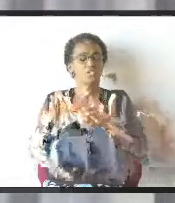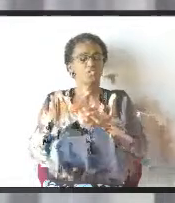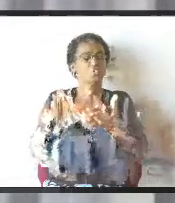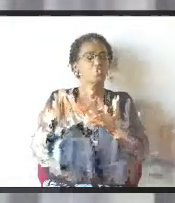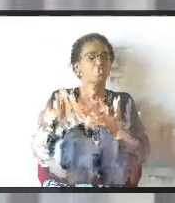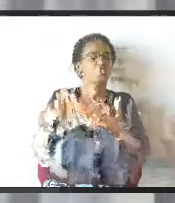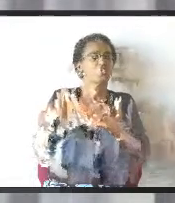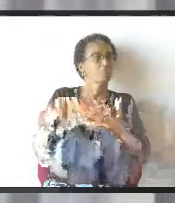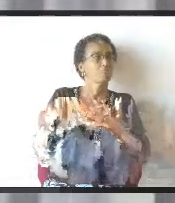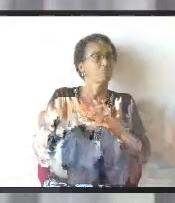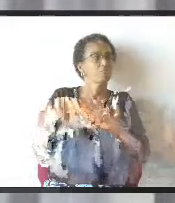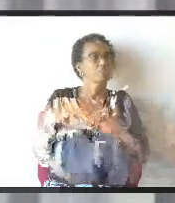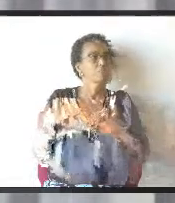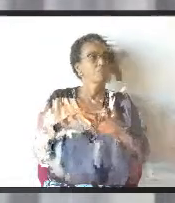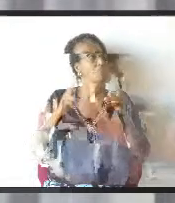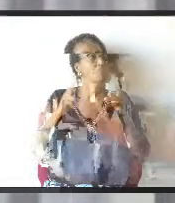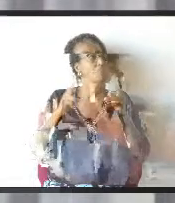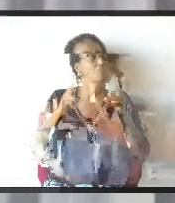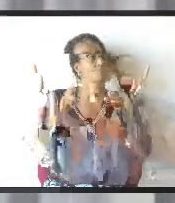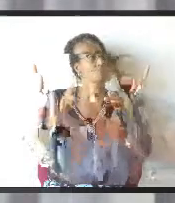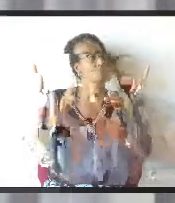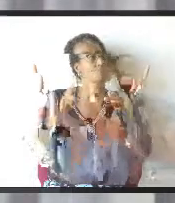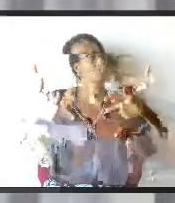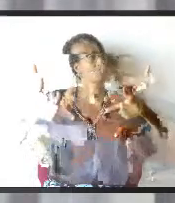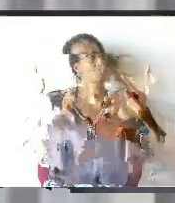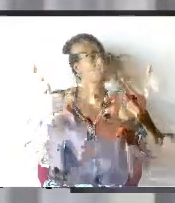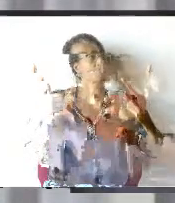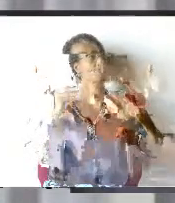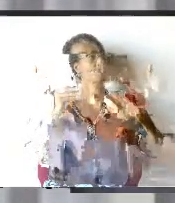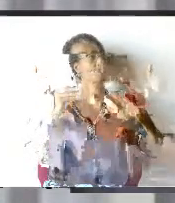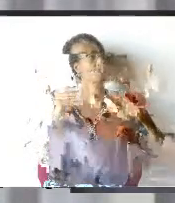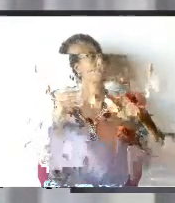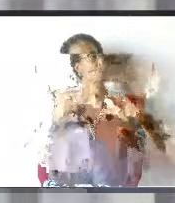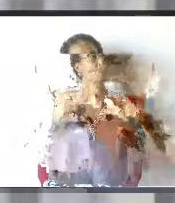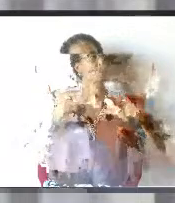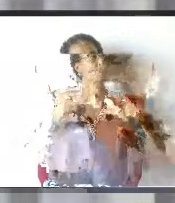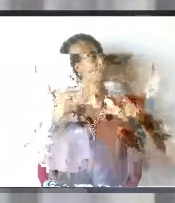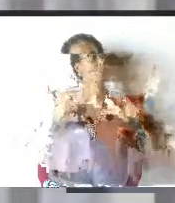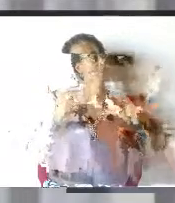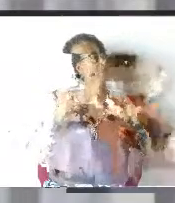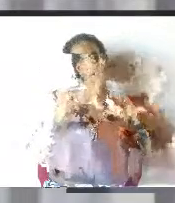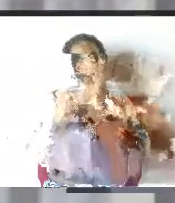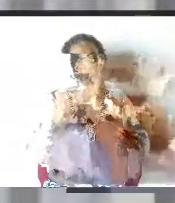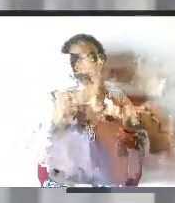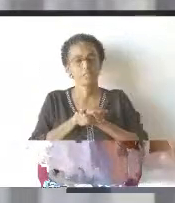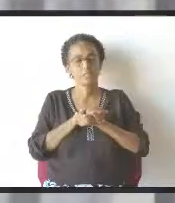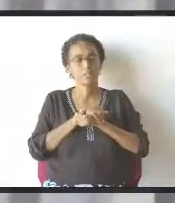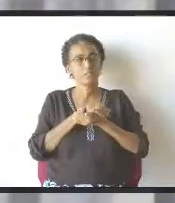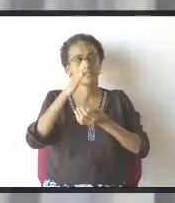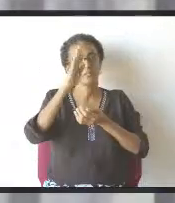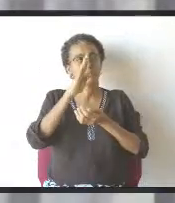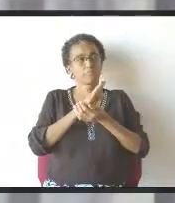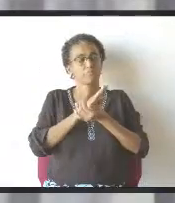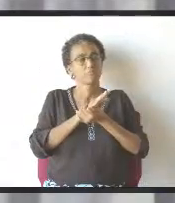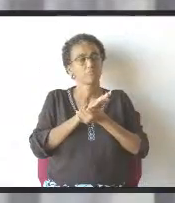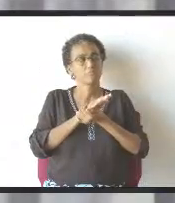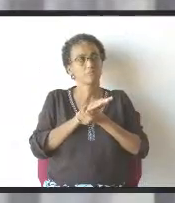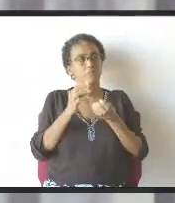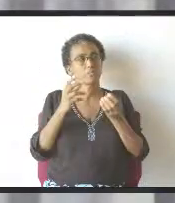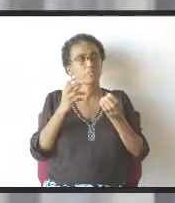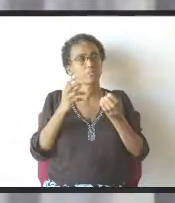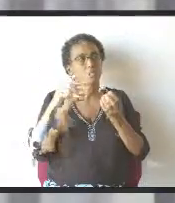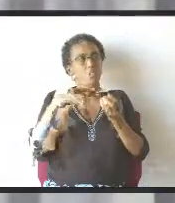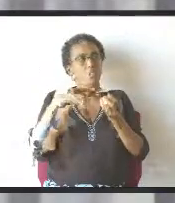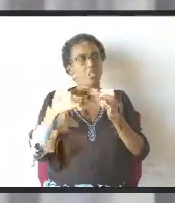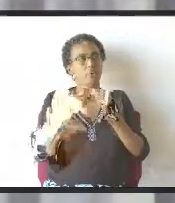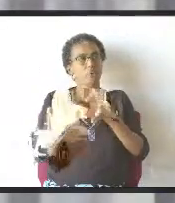prerequisites for victorious living and service. You got to do it God's way. We'll hear a little bit more about that from